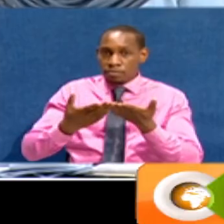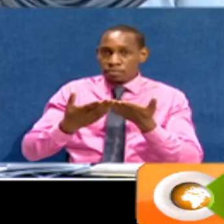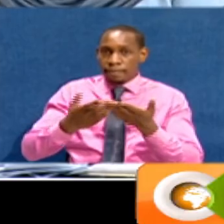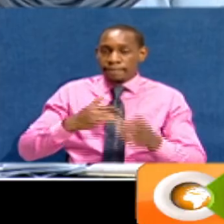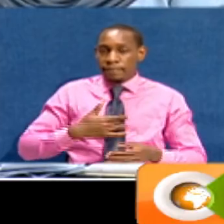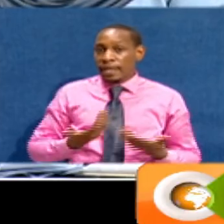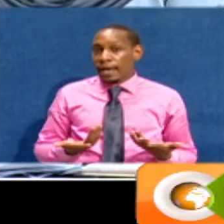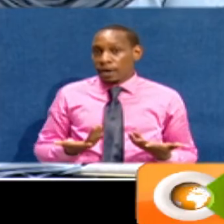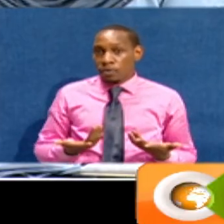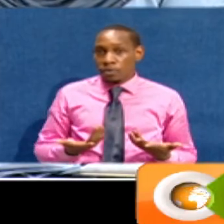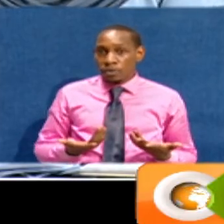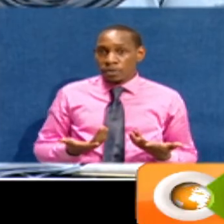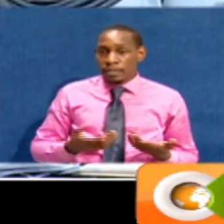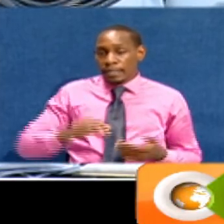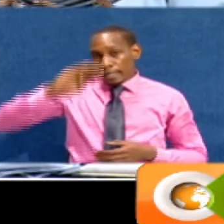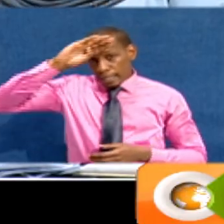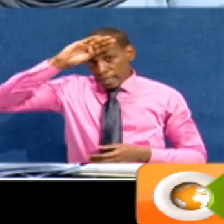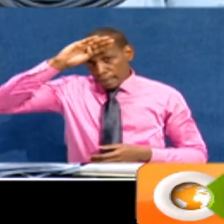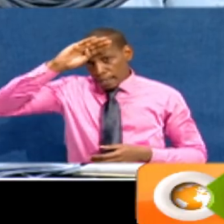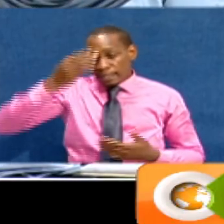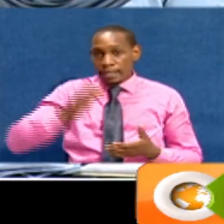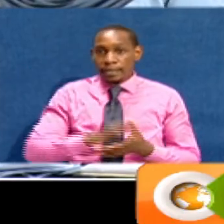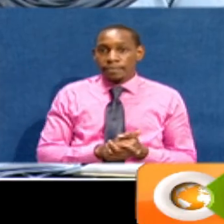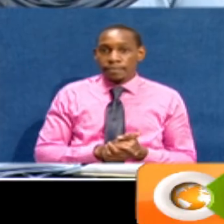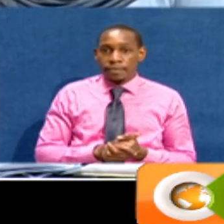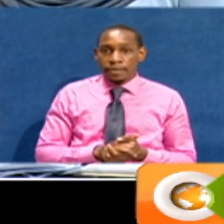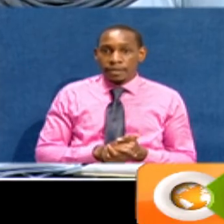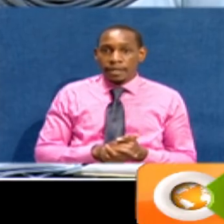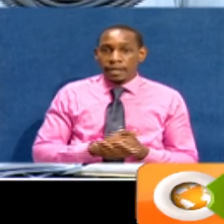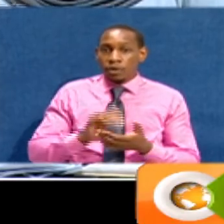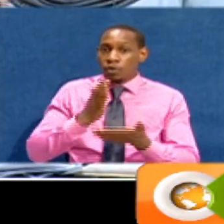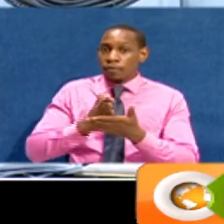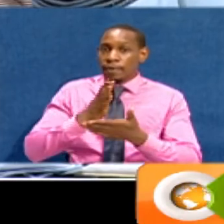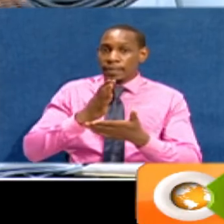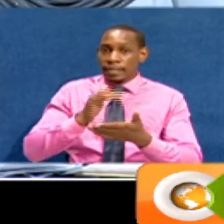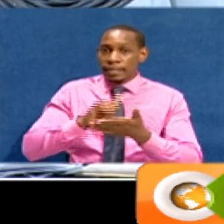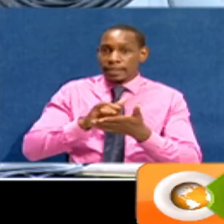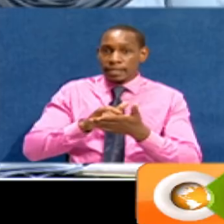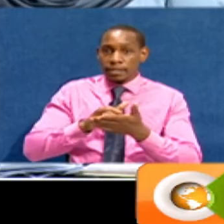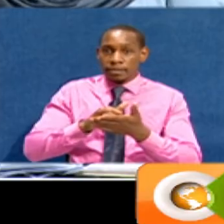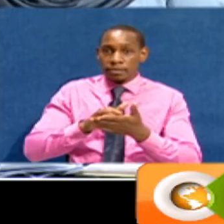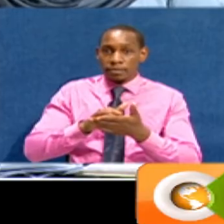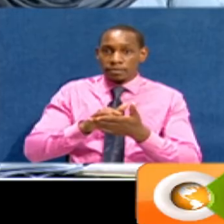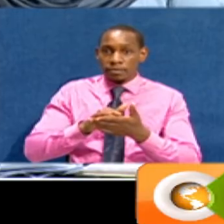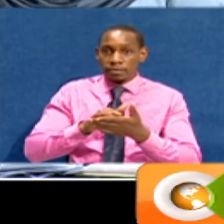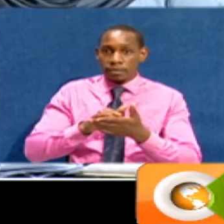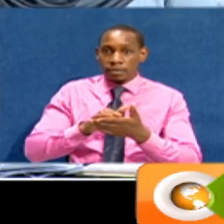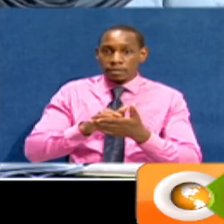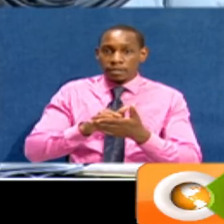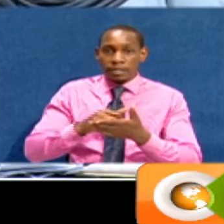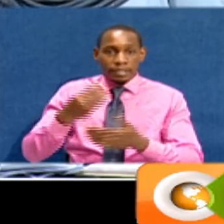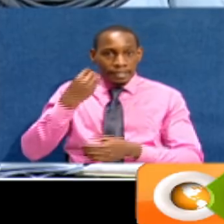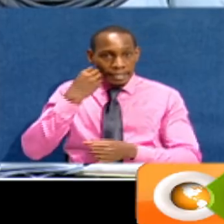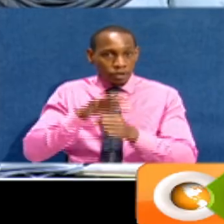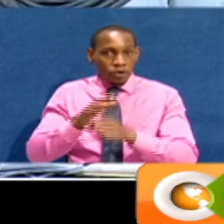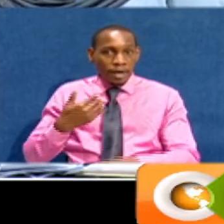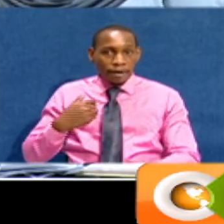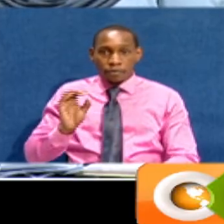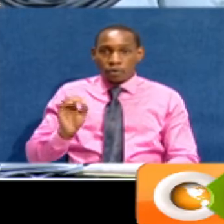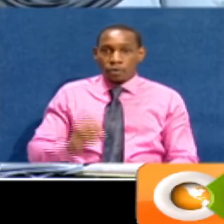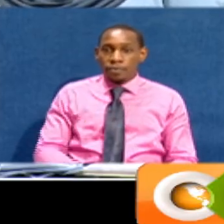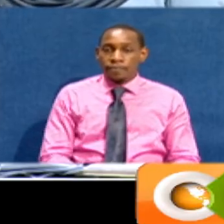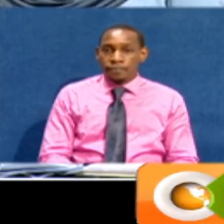had any, what my temperature was, and someone would come and check every single day just to make sure that you're not, you don't have the virus.